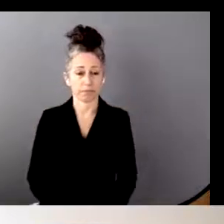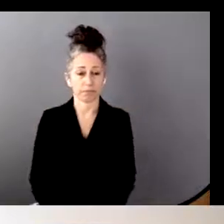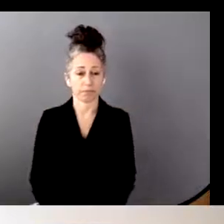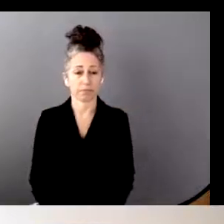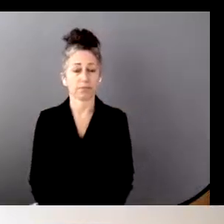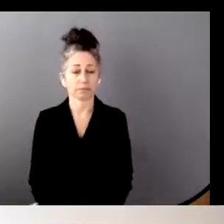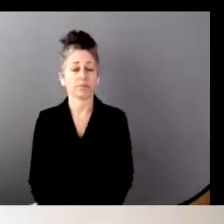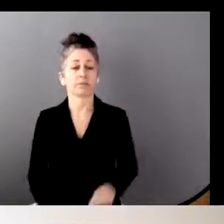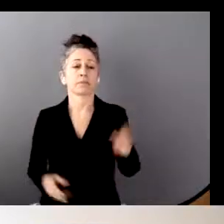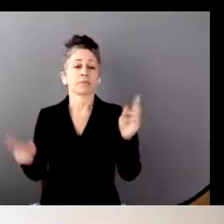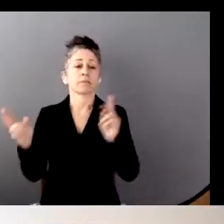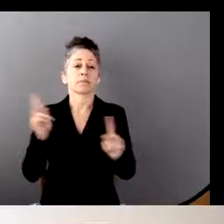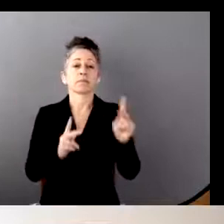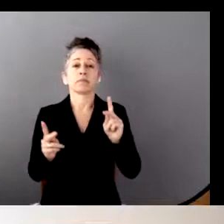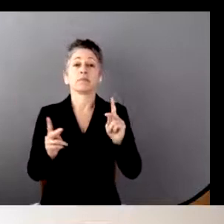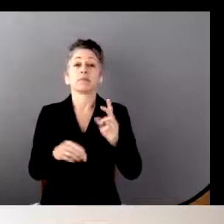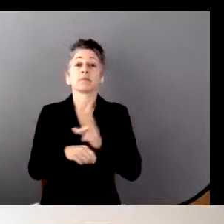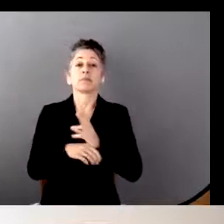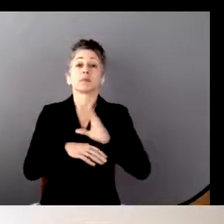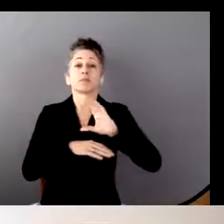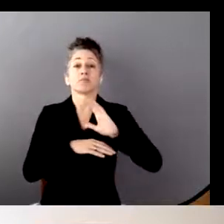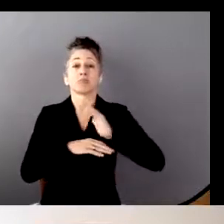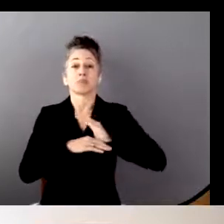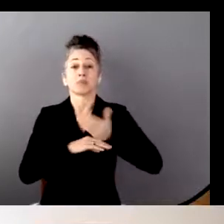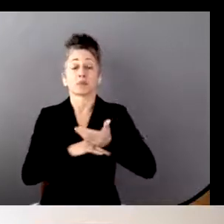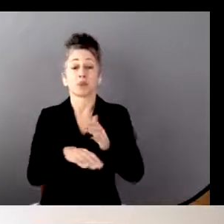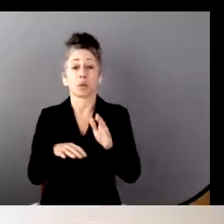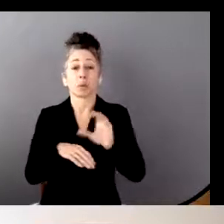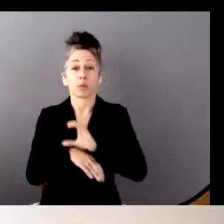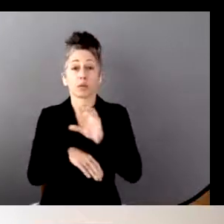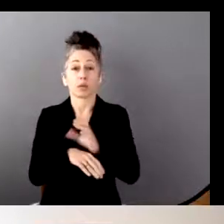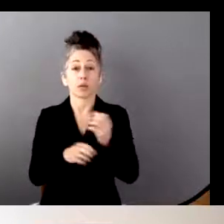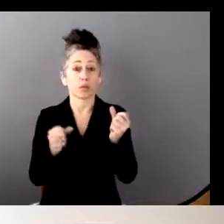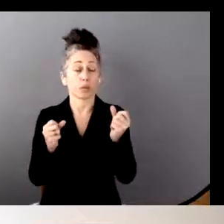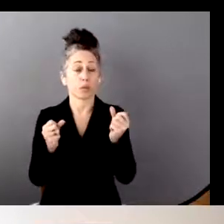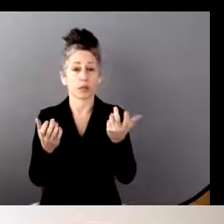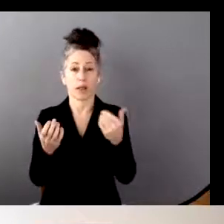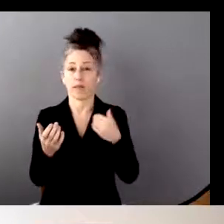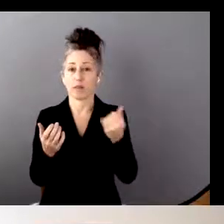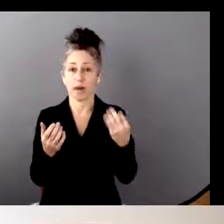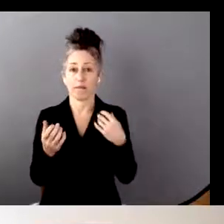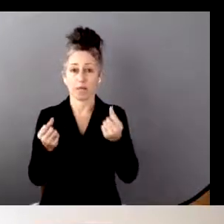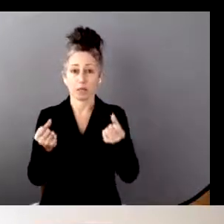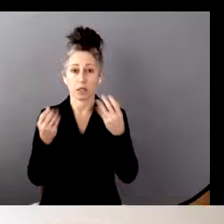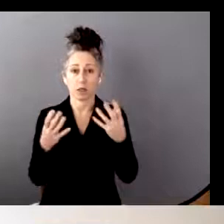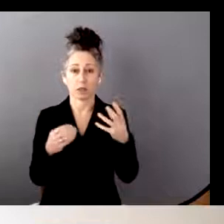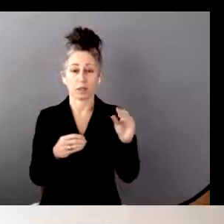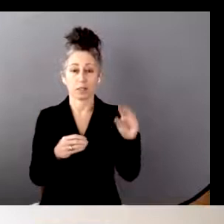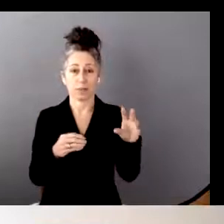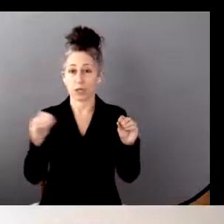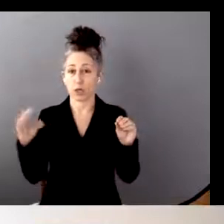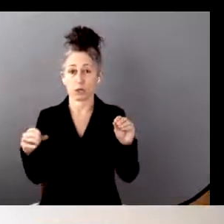For folks on computers that have multiple, when there are multiple speakers, you can choose options. You can